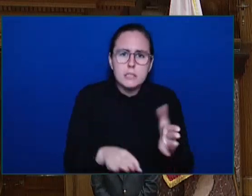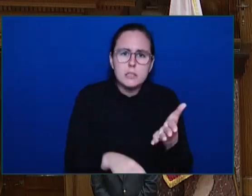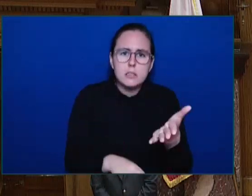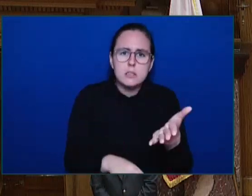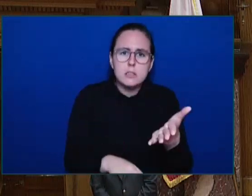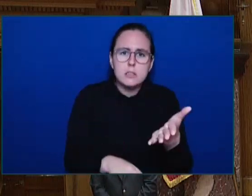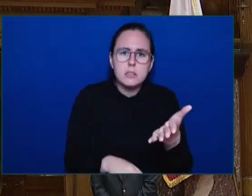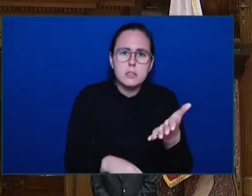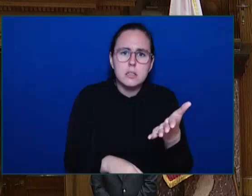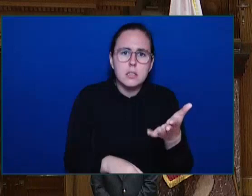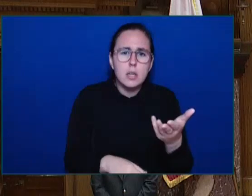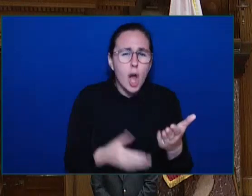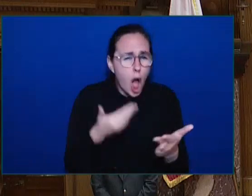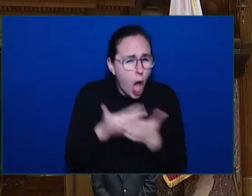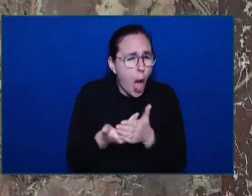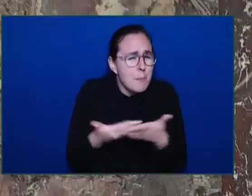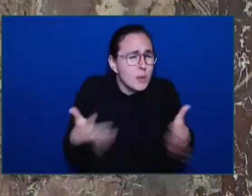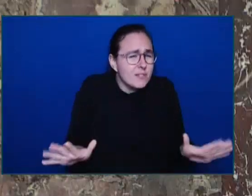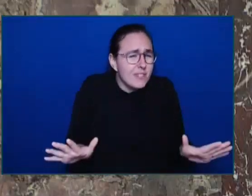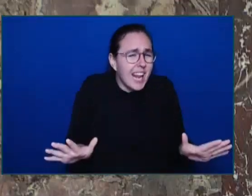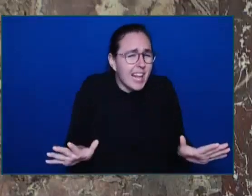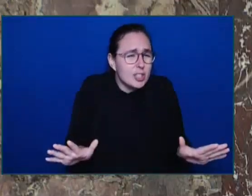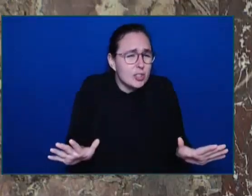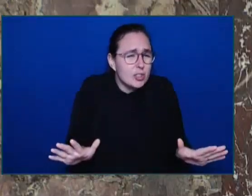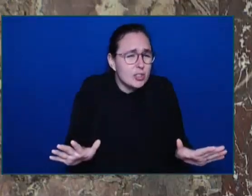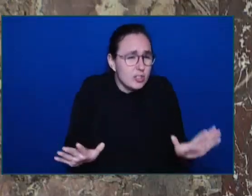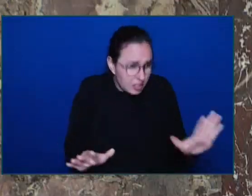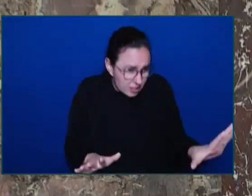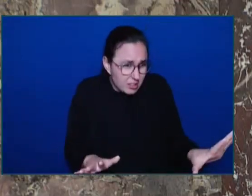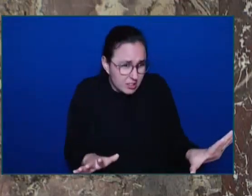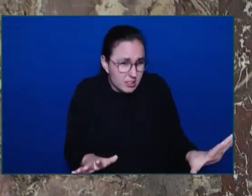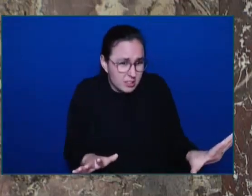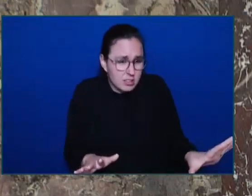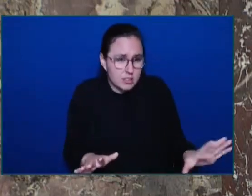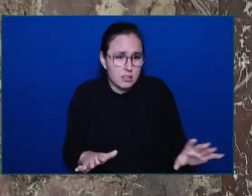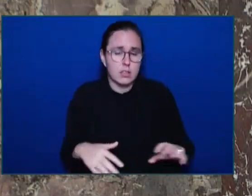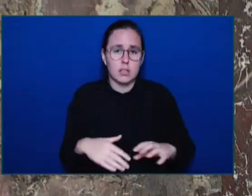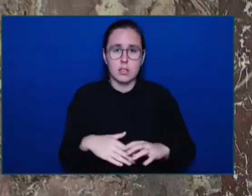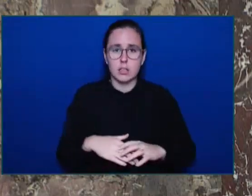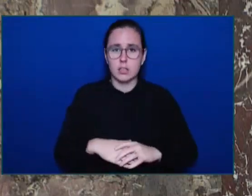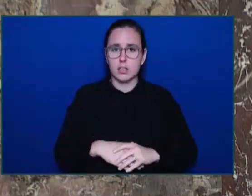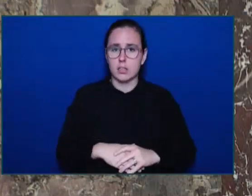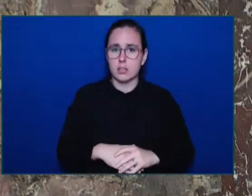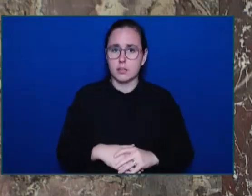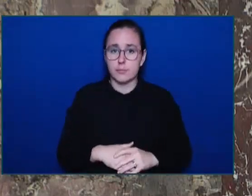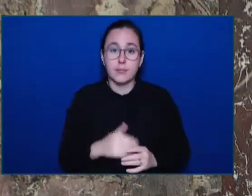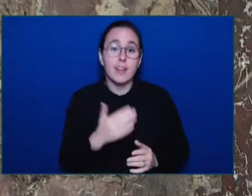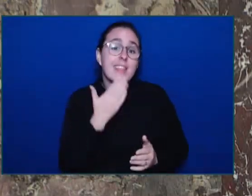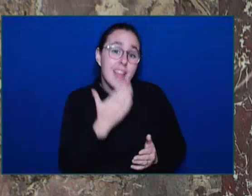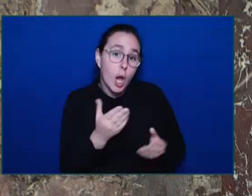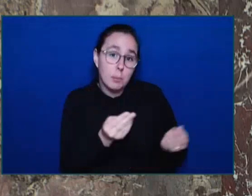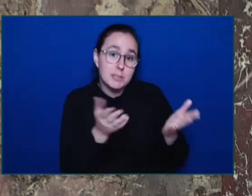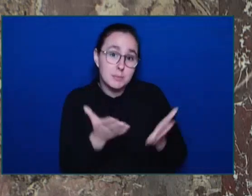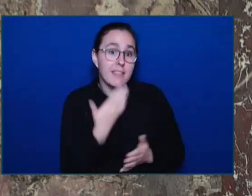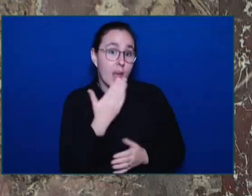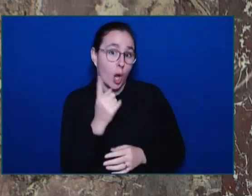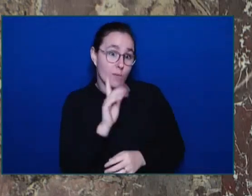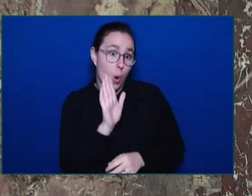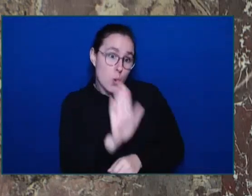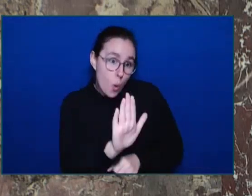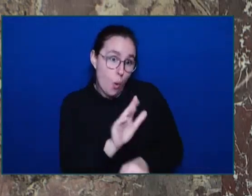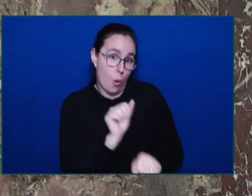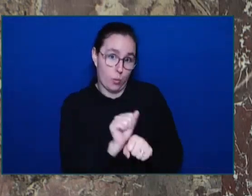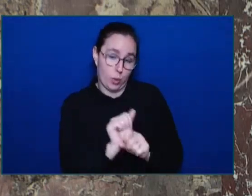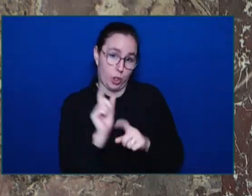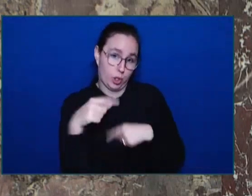will conclude. Speaker, and thank you for your work through the session. The fact is, we